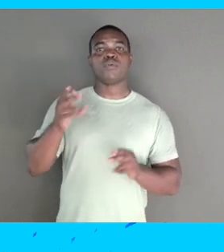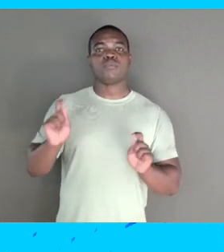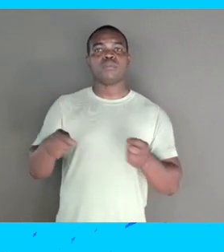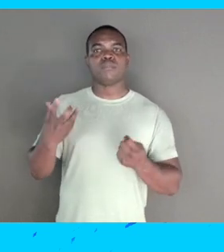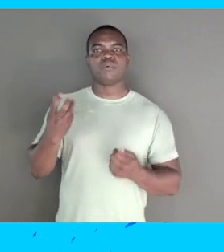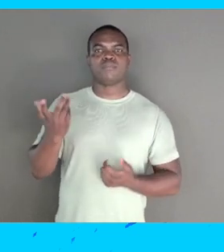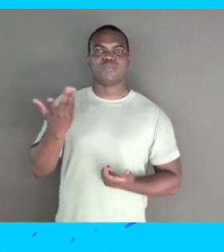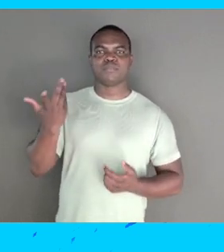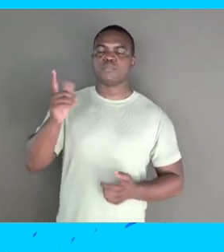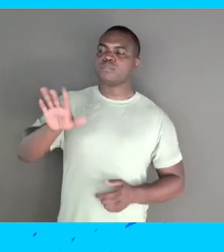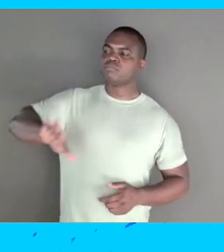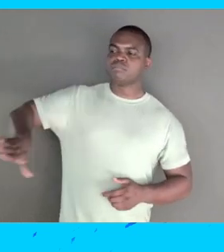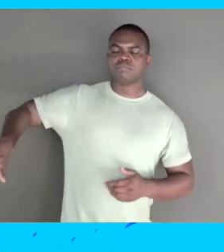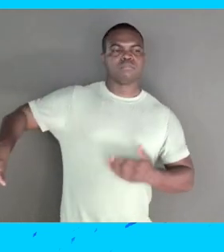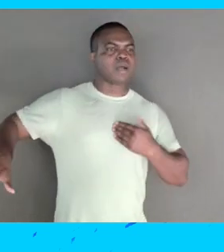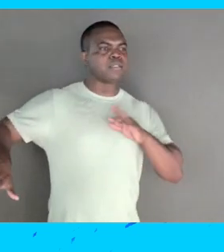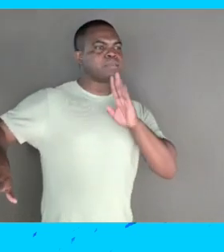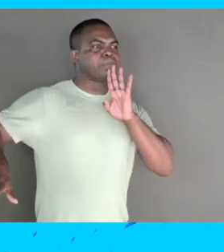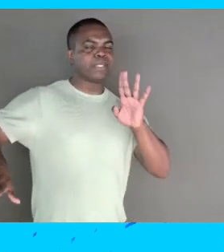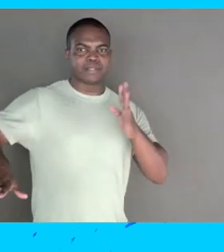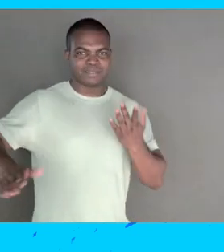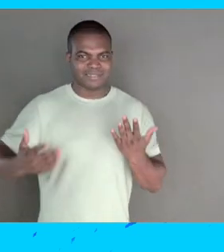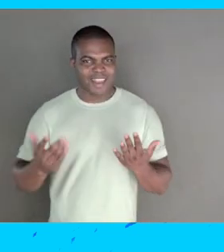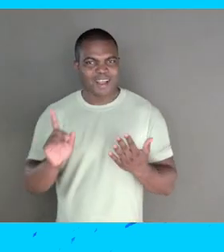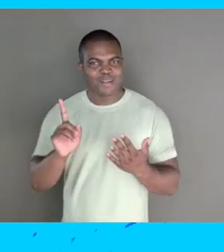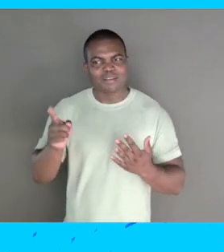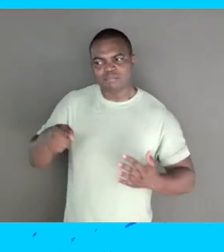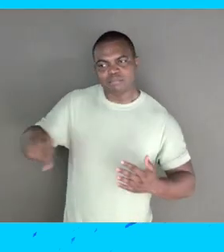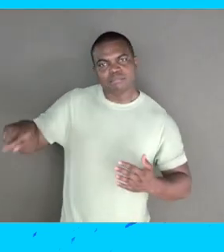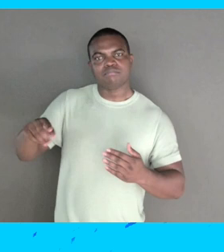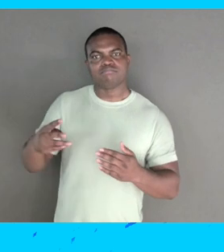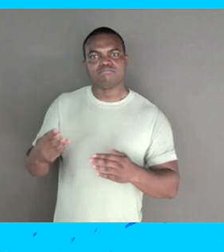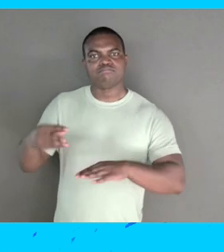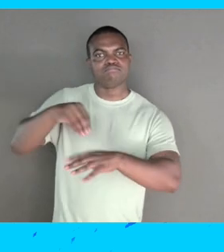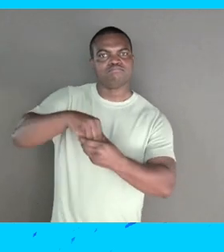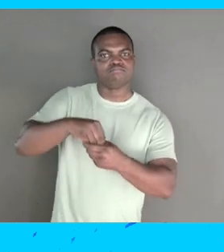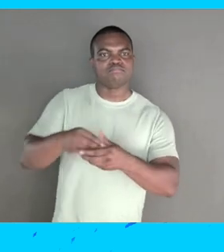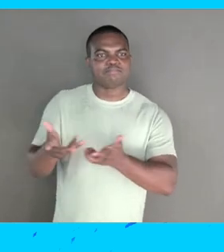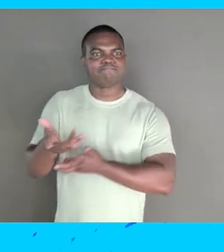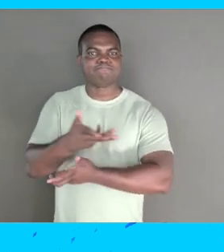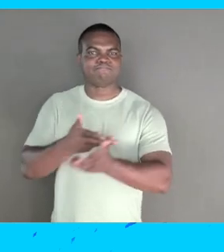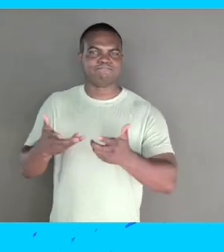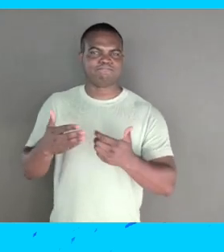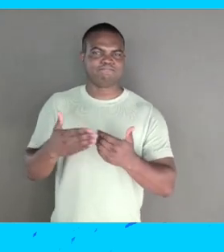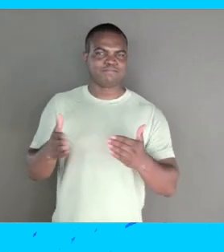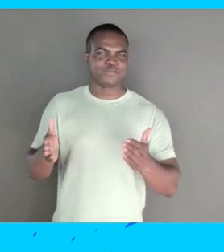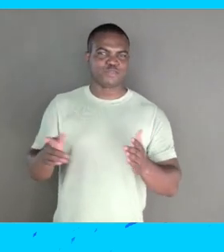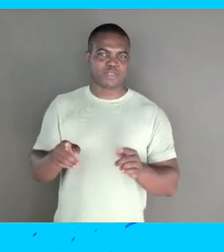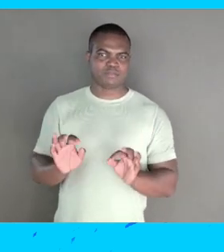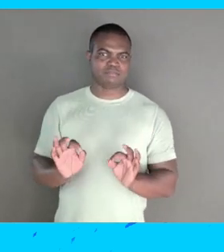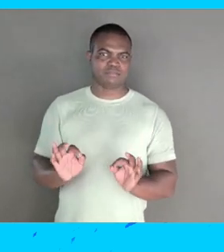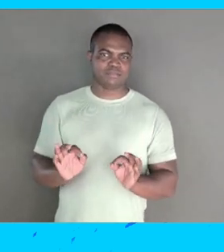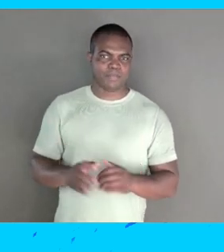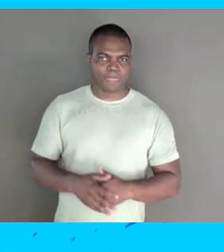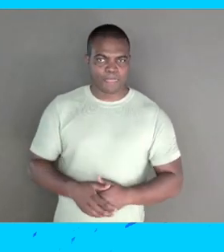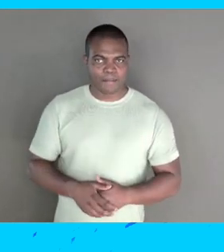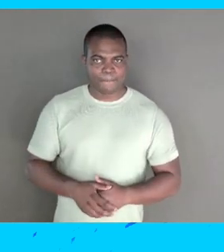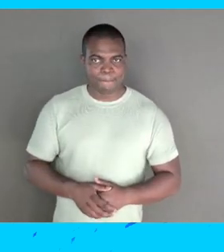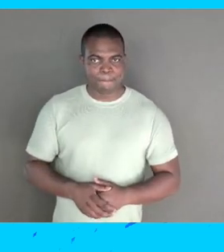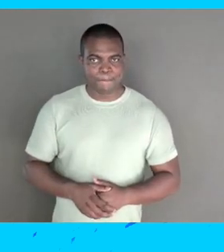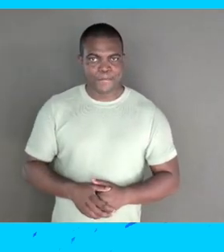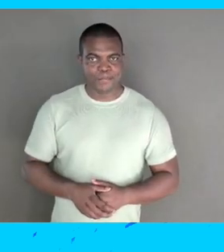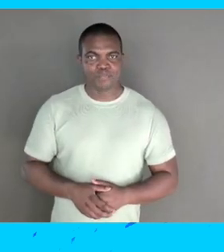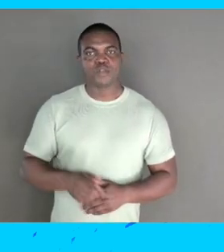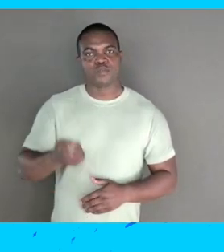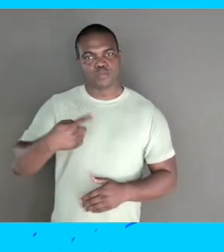countries like my country. So the people in the communities, we were able to vocalize our issues